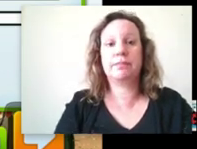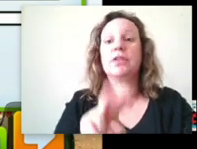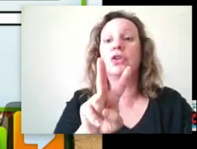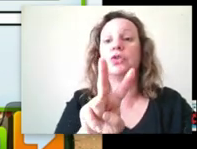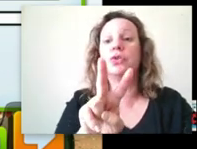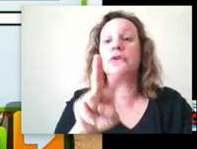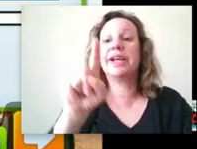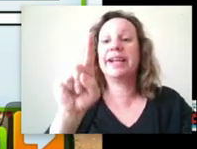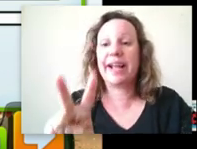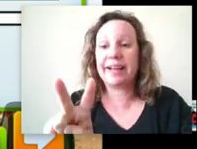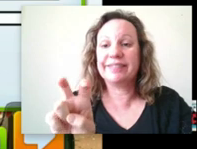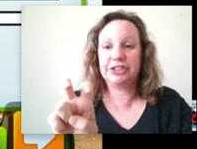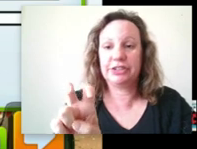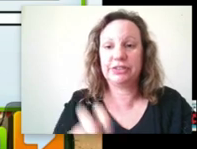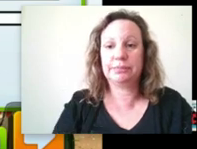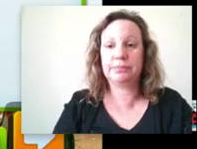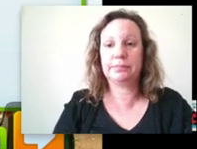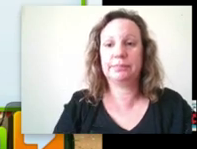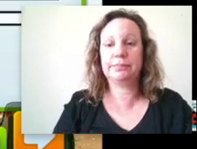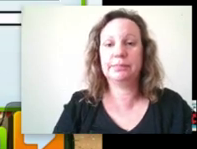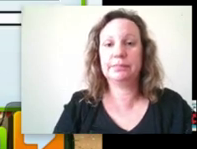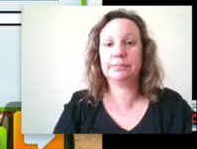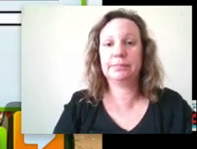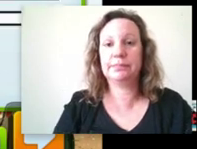2 1/2 inches.